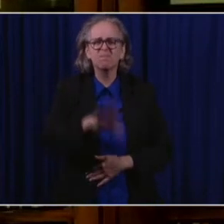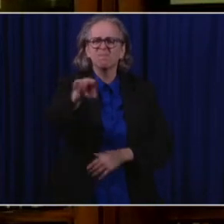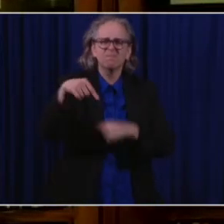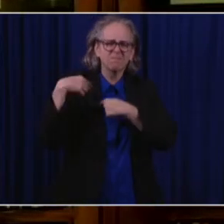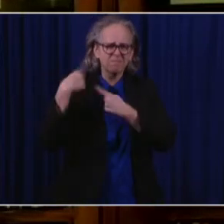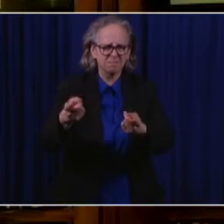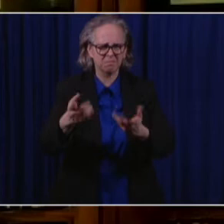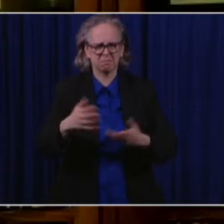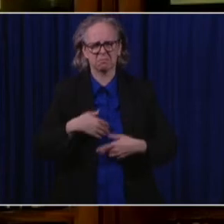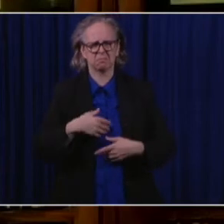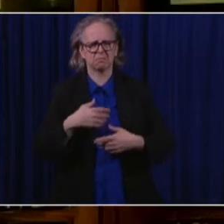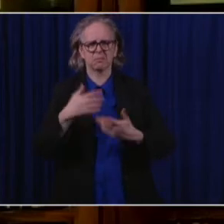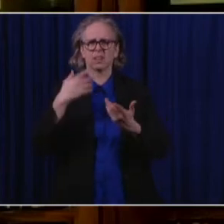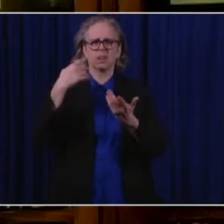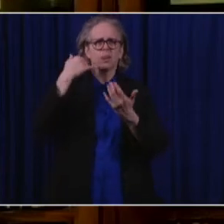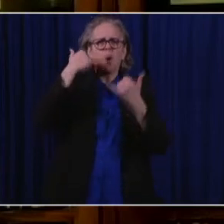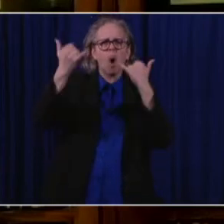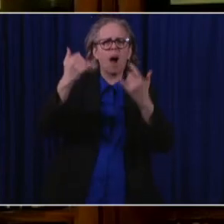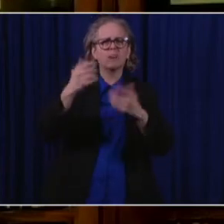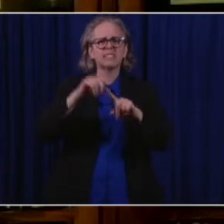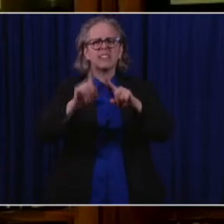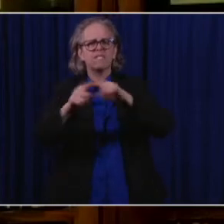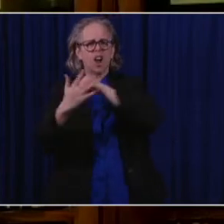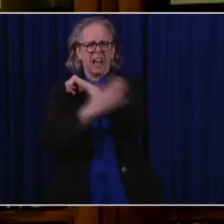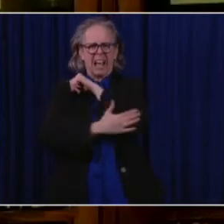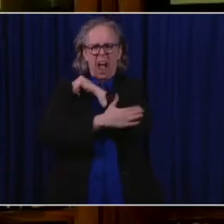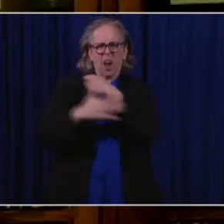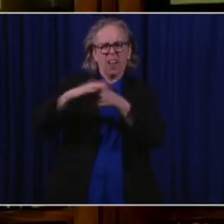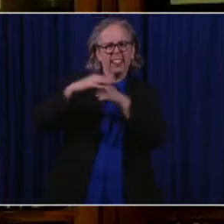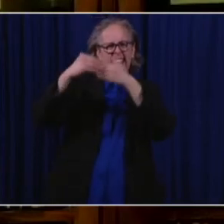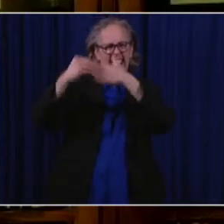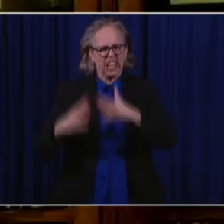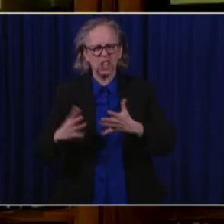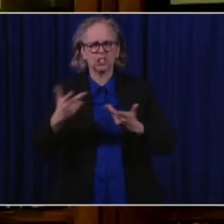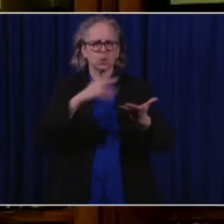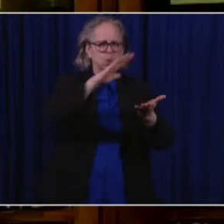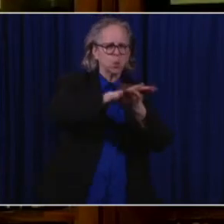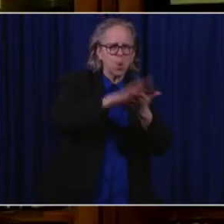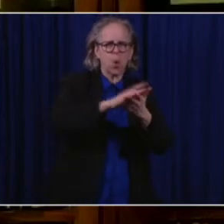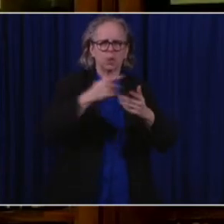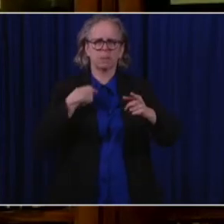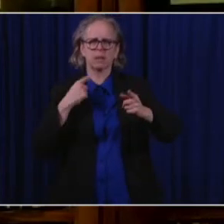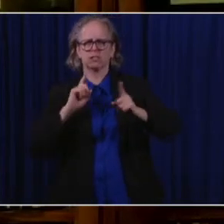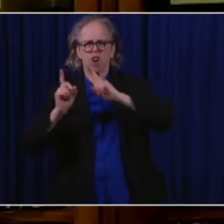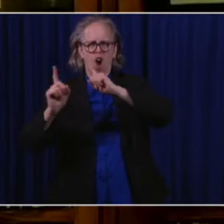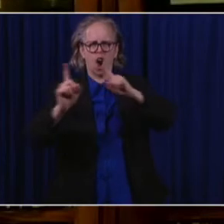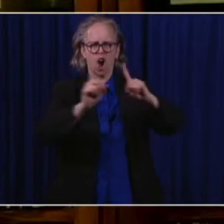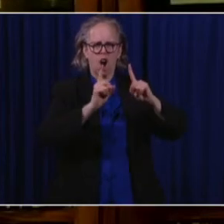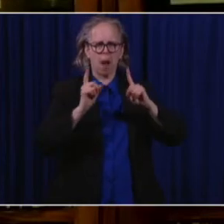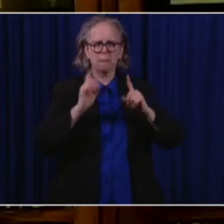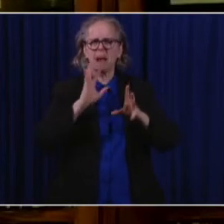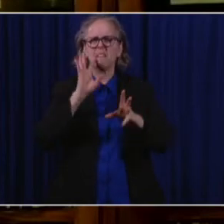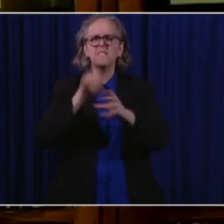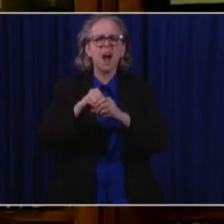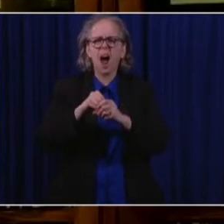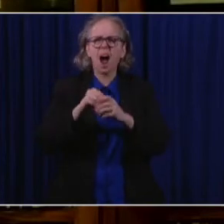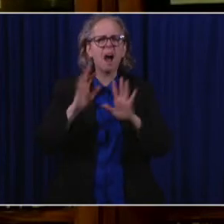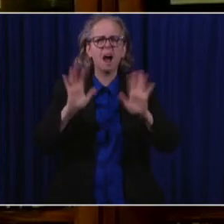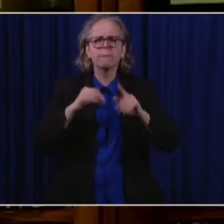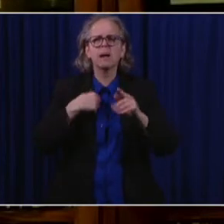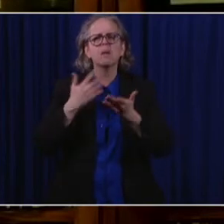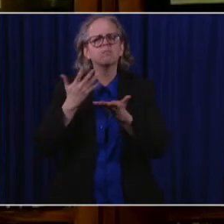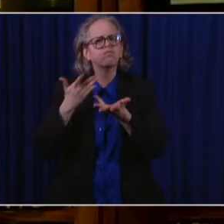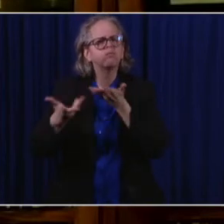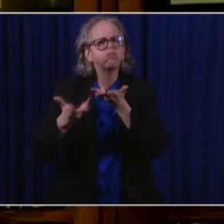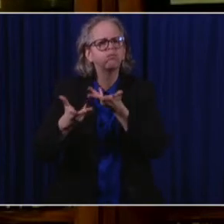superintendents, mayors, county commissioners that I was able to dial in on in my zone, a really poignant story, I think, by a school